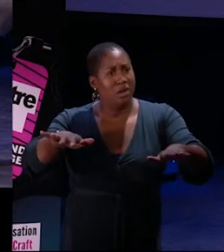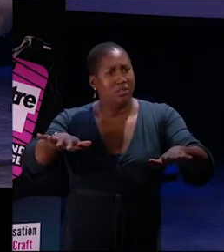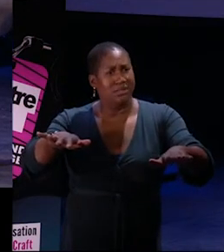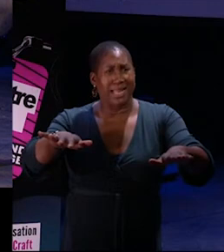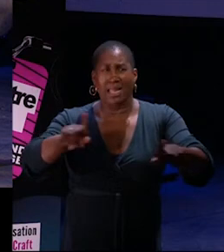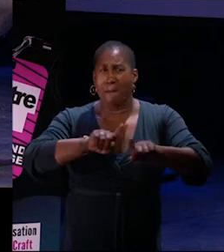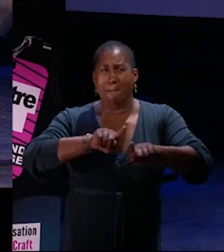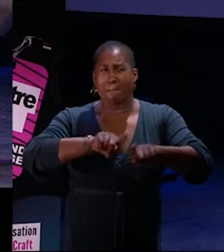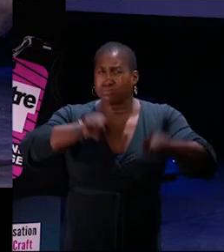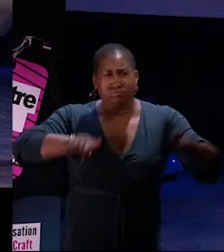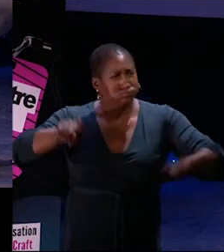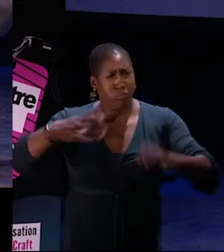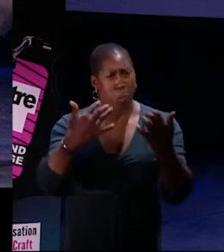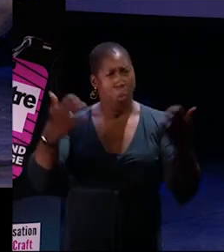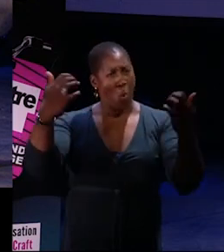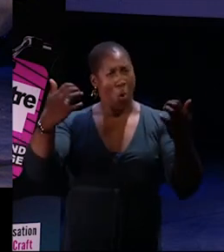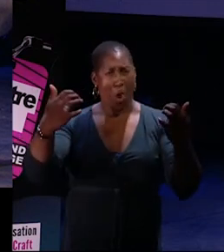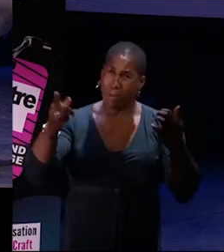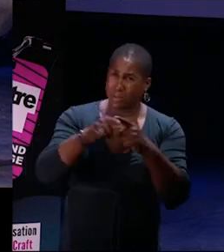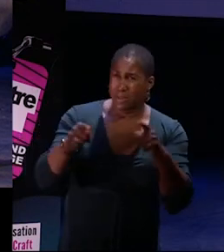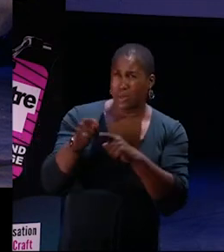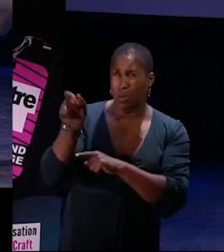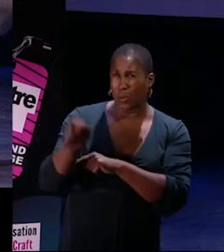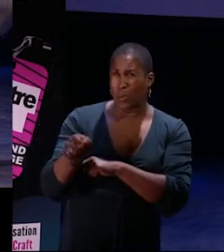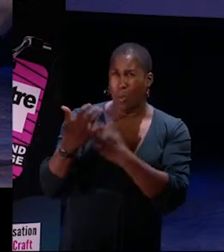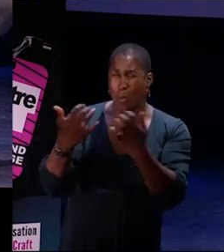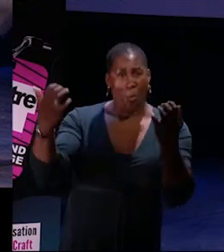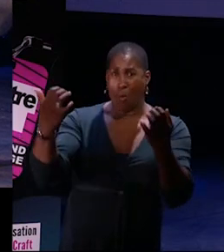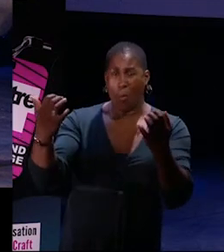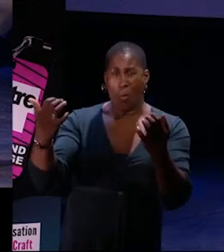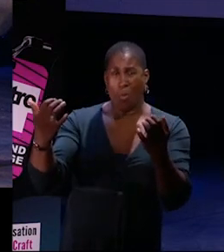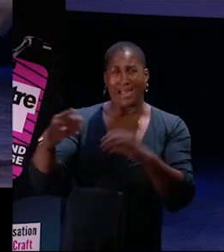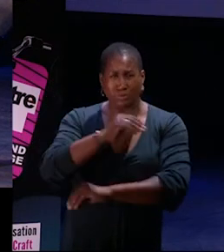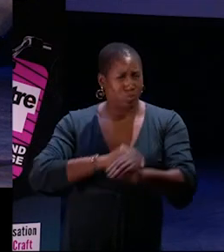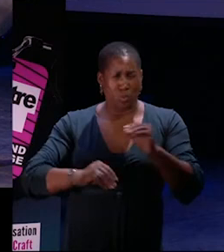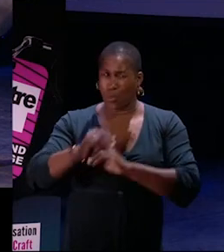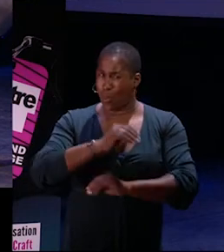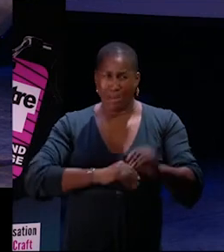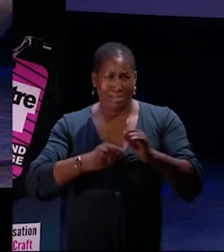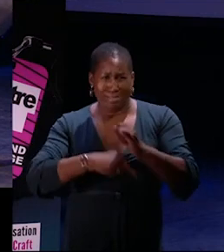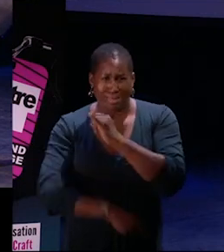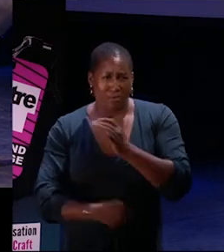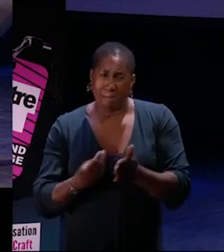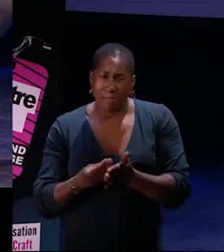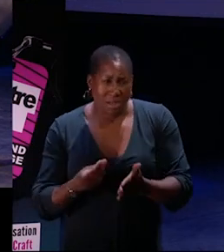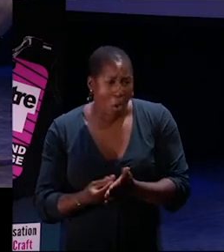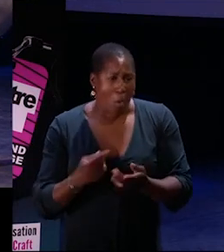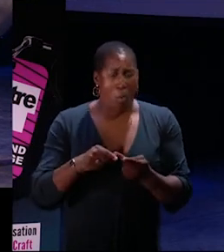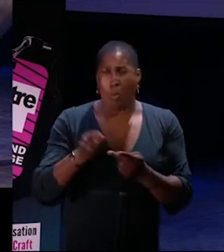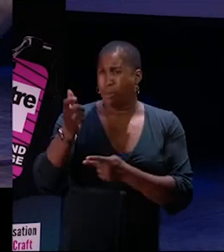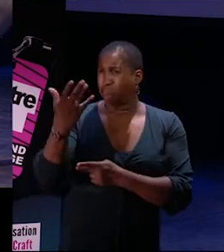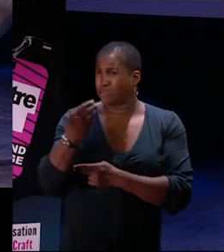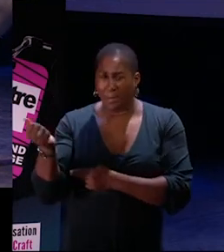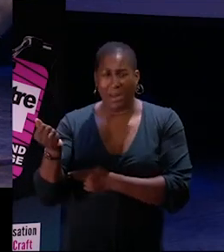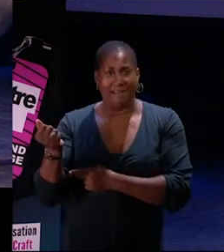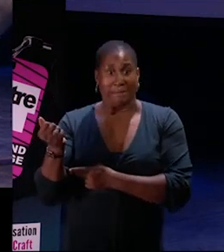not have transport links to get to places, who are physically unable, perhaps, or they've got caring responsibilities, or whatever it might